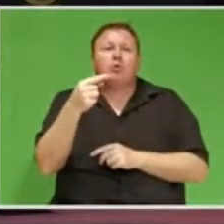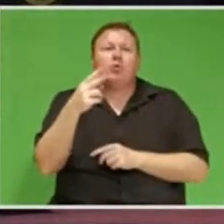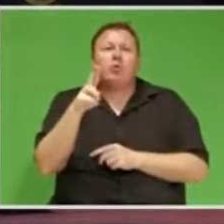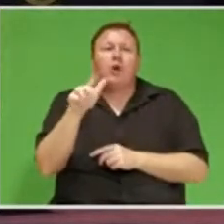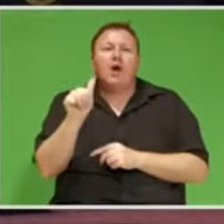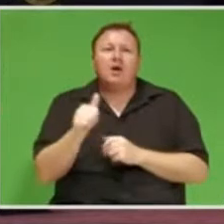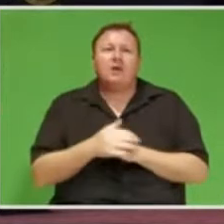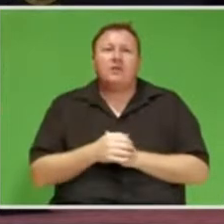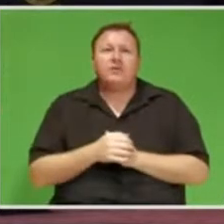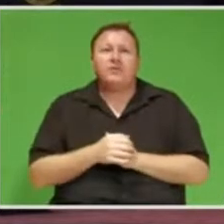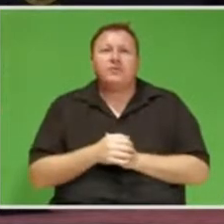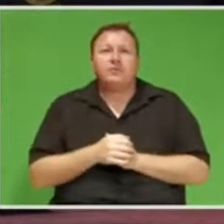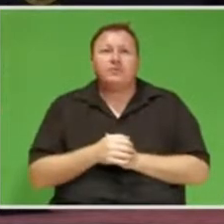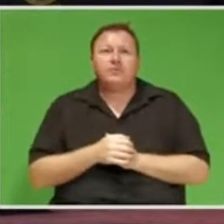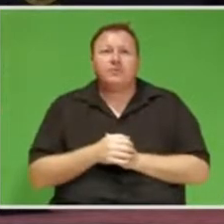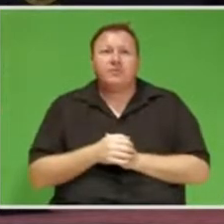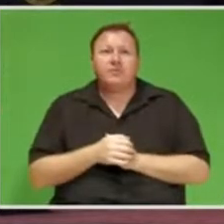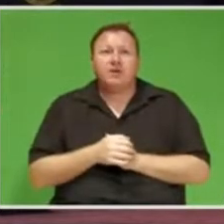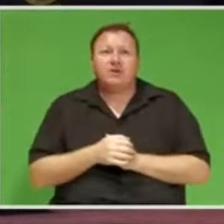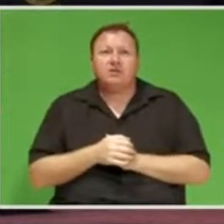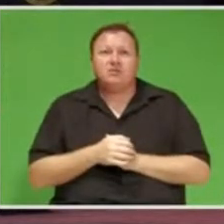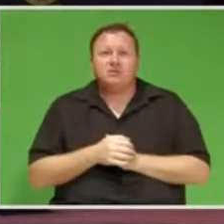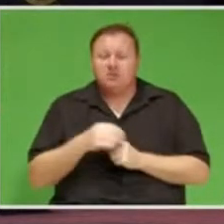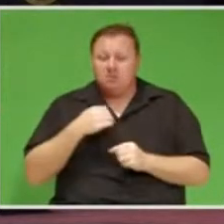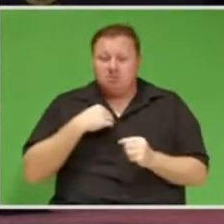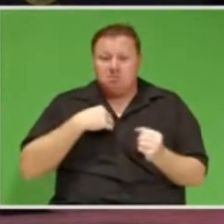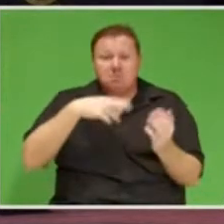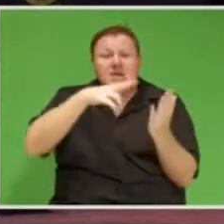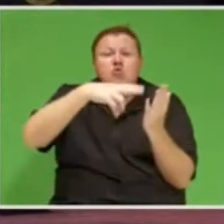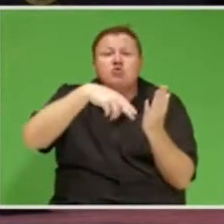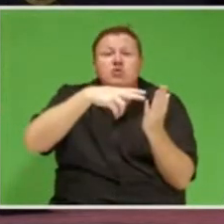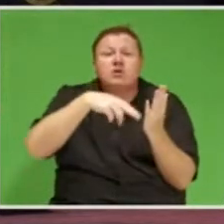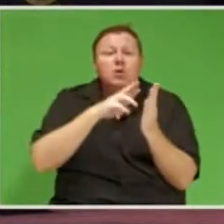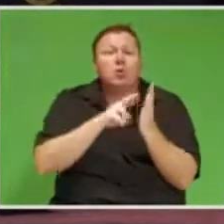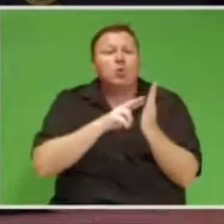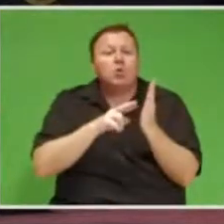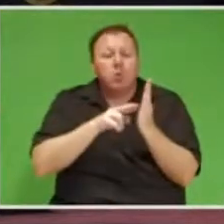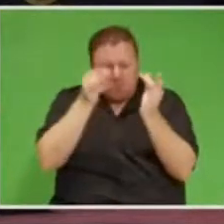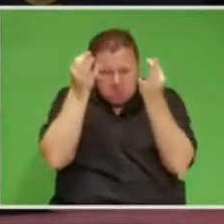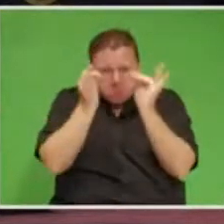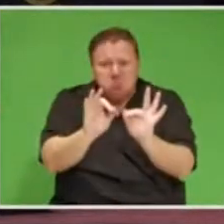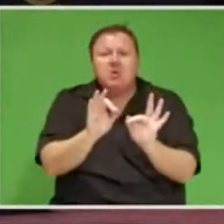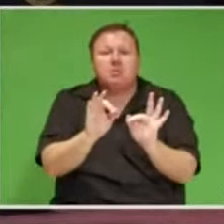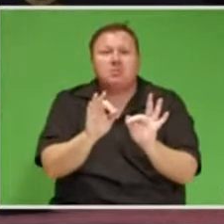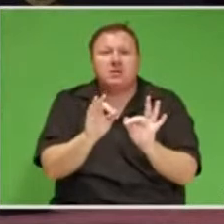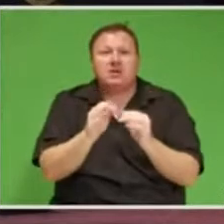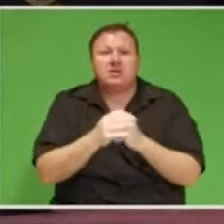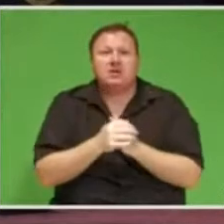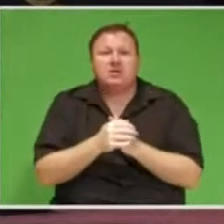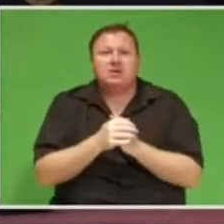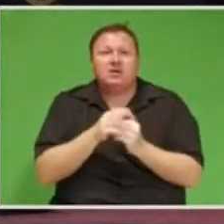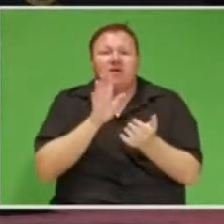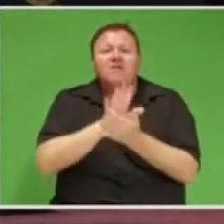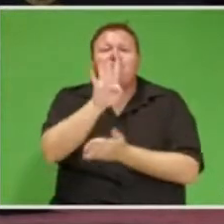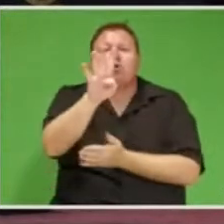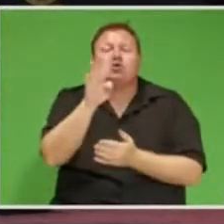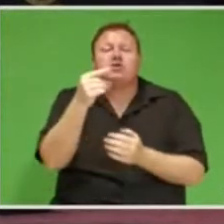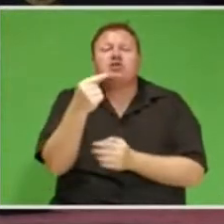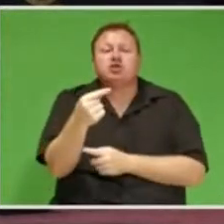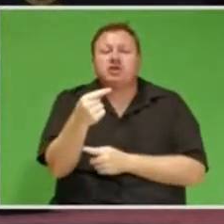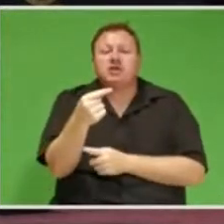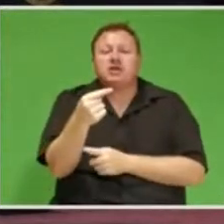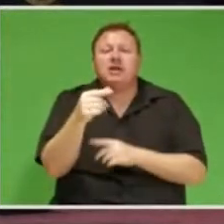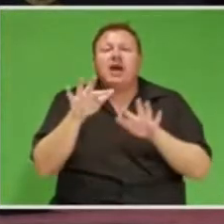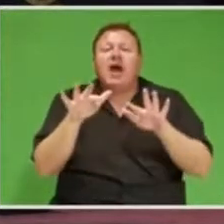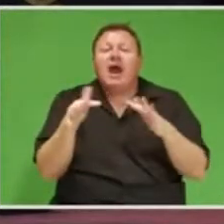Honorable Zungula, I read these rules deliberately and I stated that 14G allows